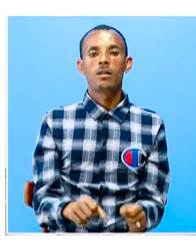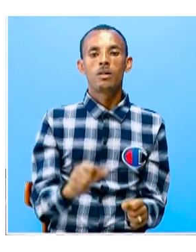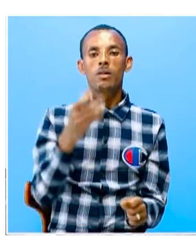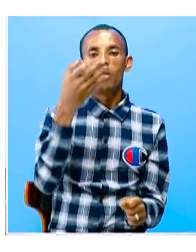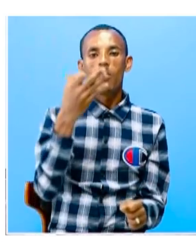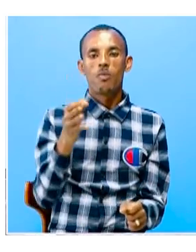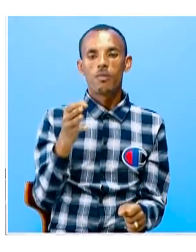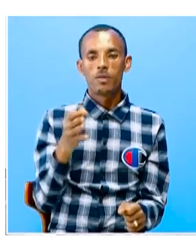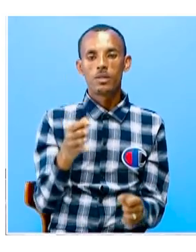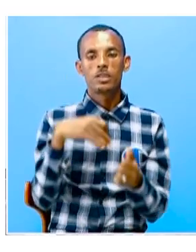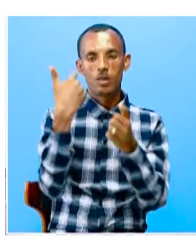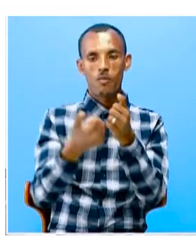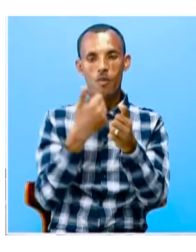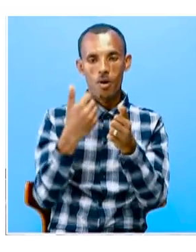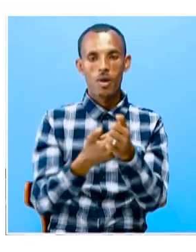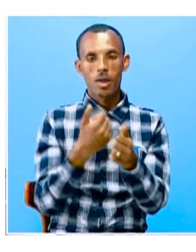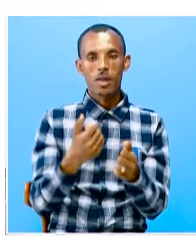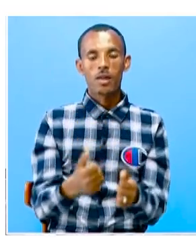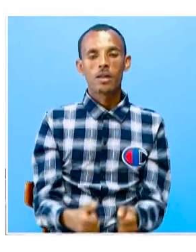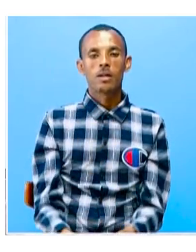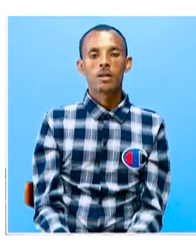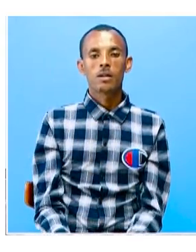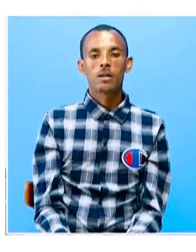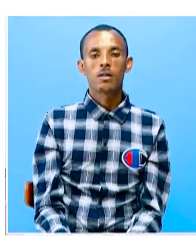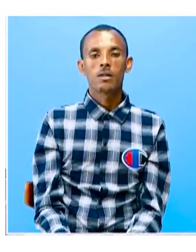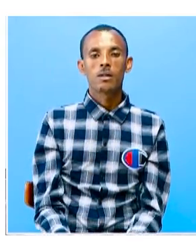of the following